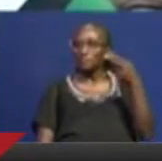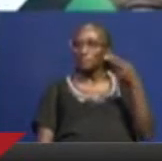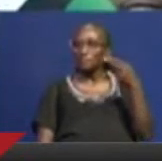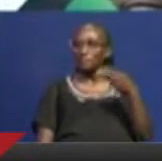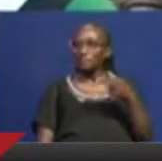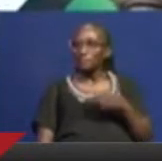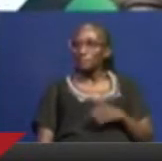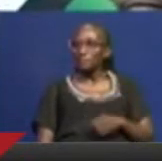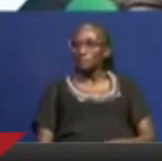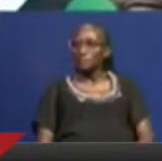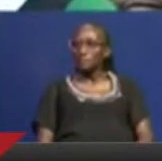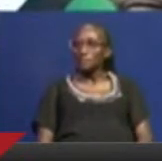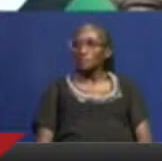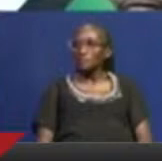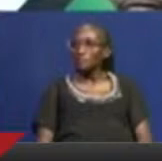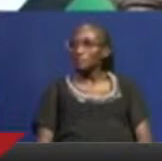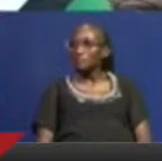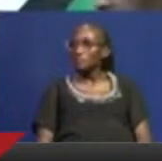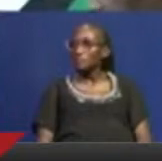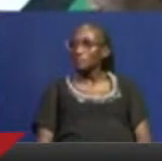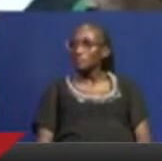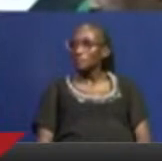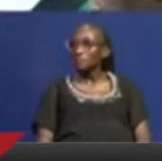Edith Bethy Nyenze.